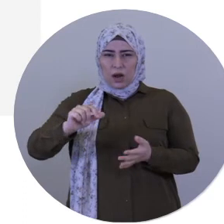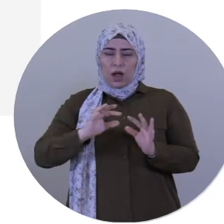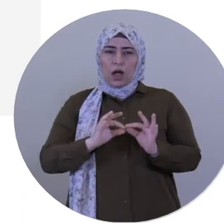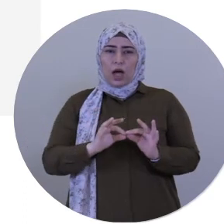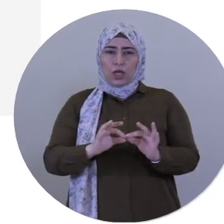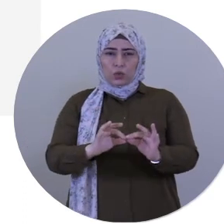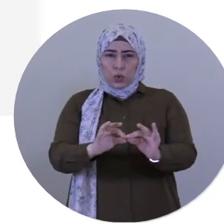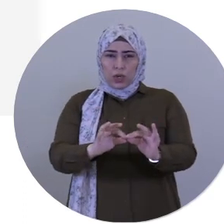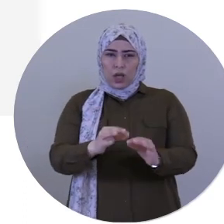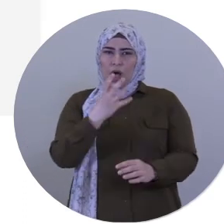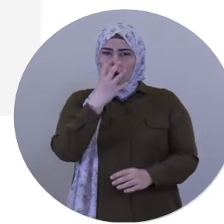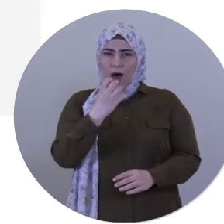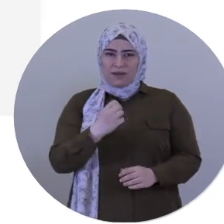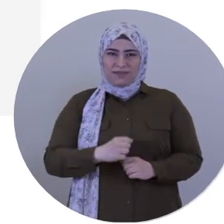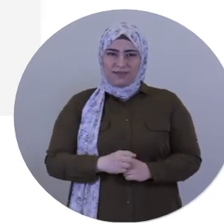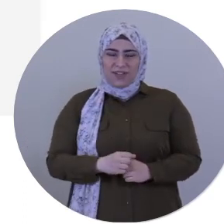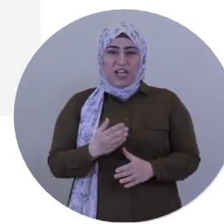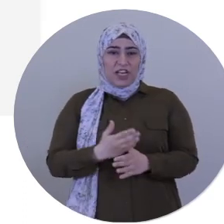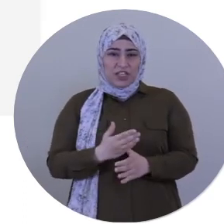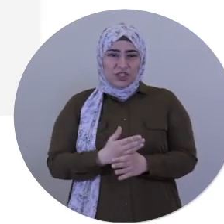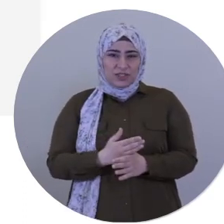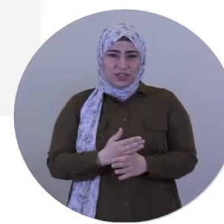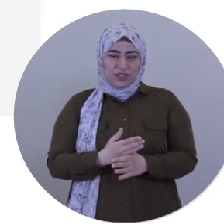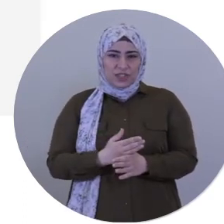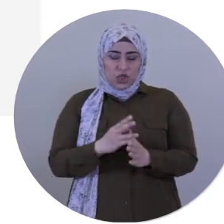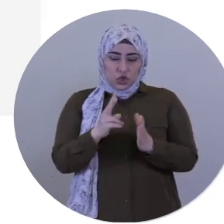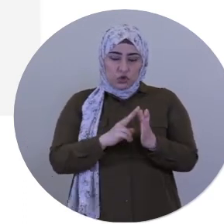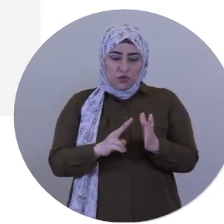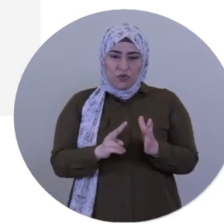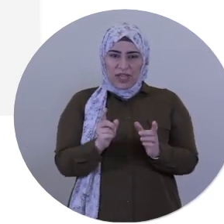the definition of a desert, you will understand why this is so.